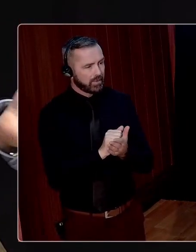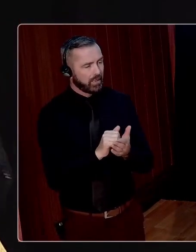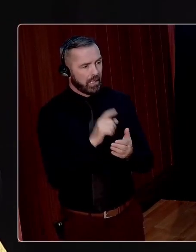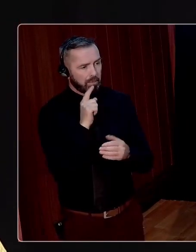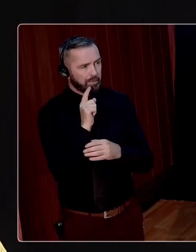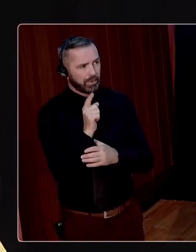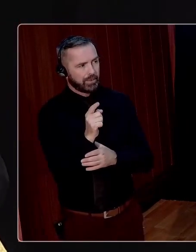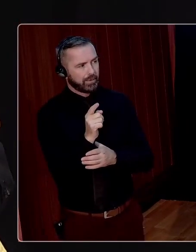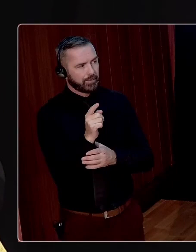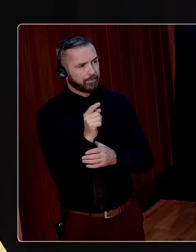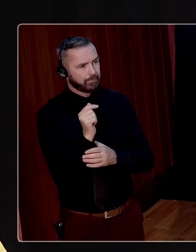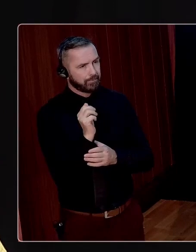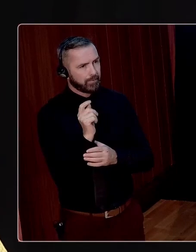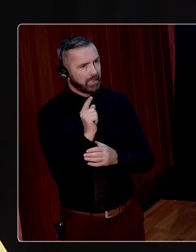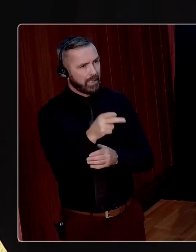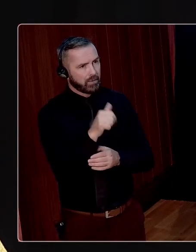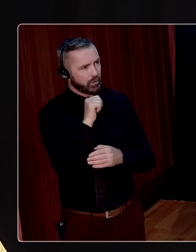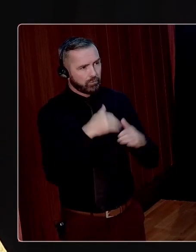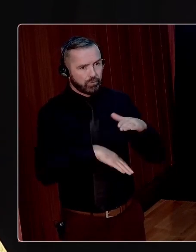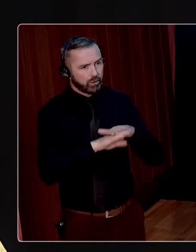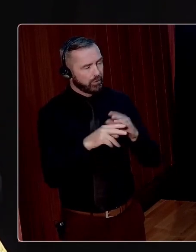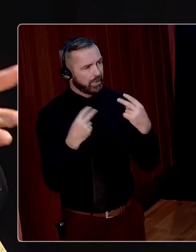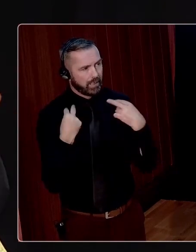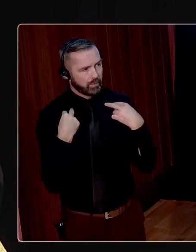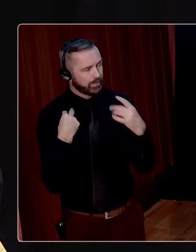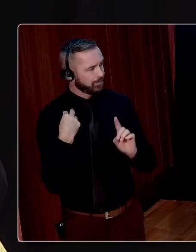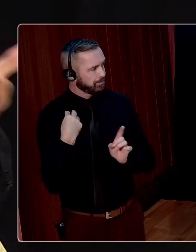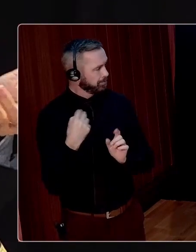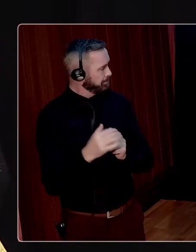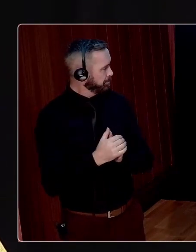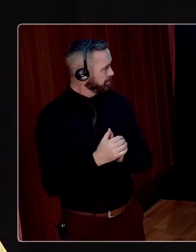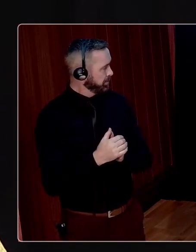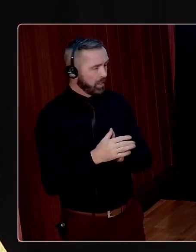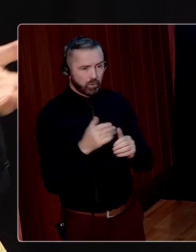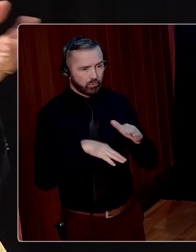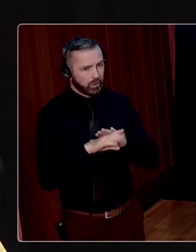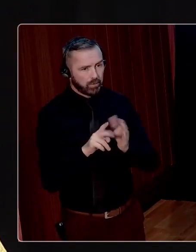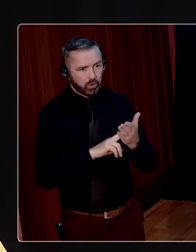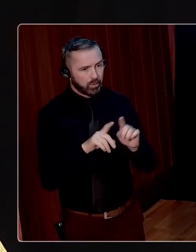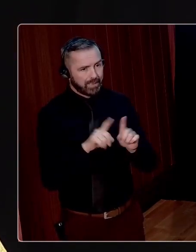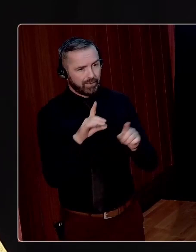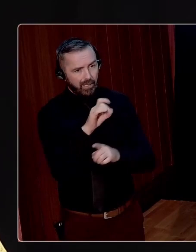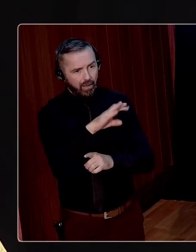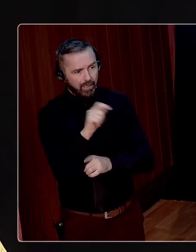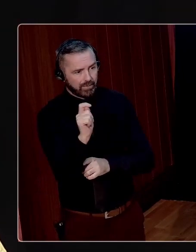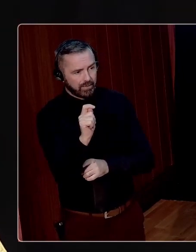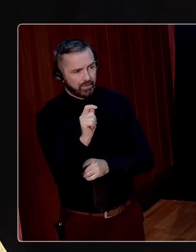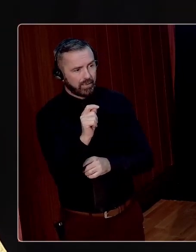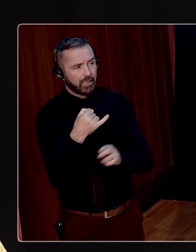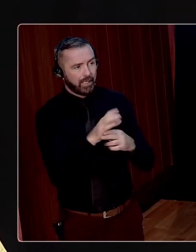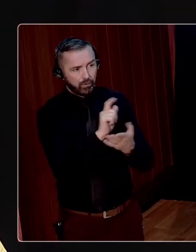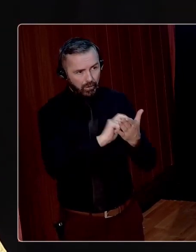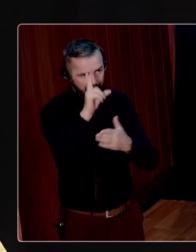But that doesn't restrict languages to use various dialects that have various dialects